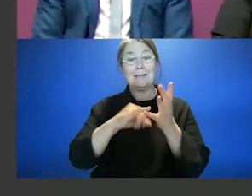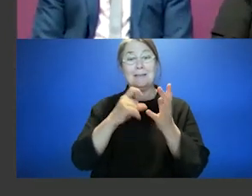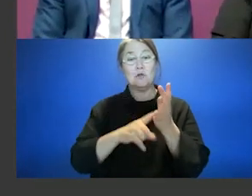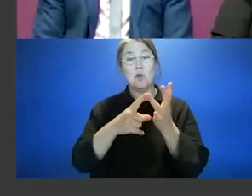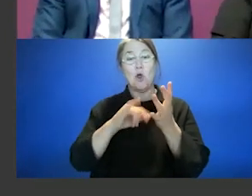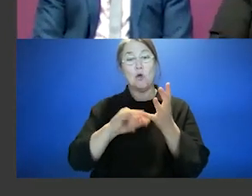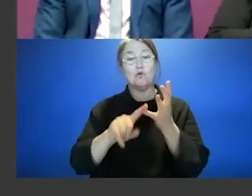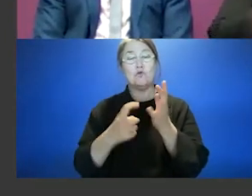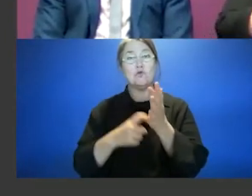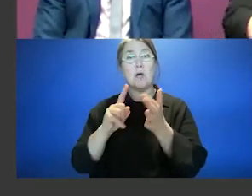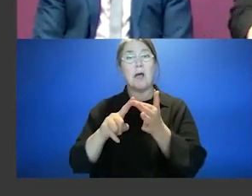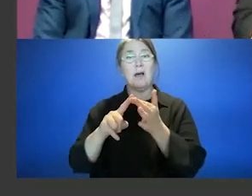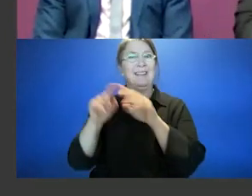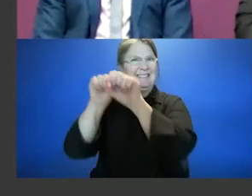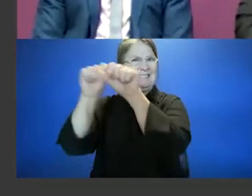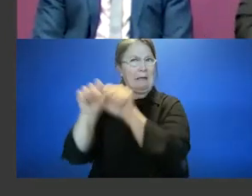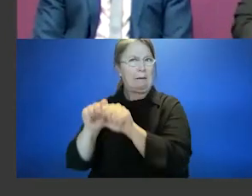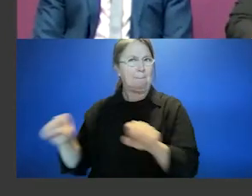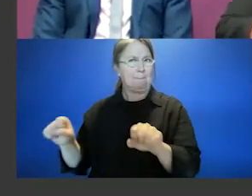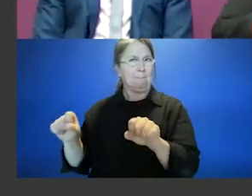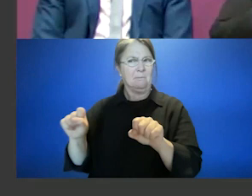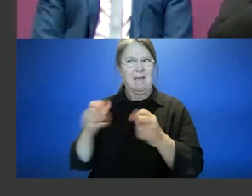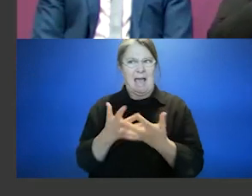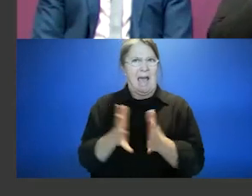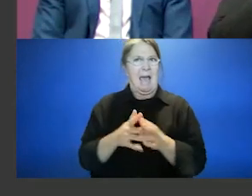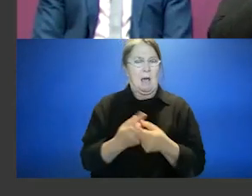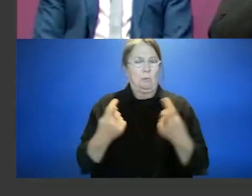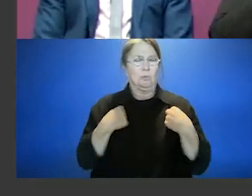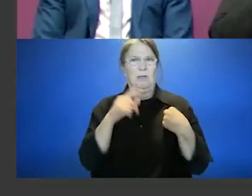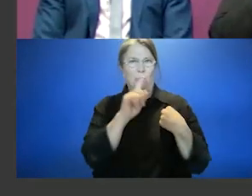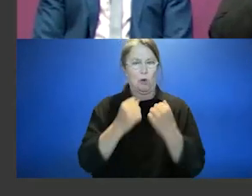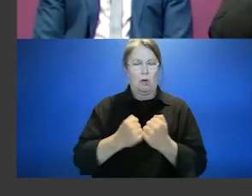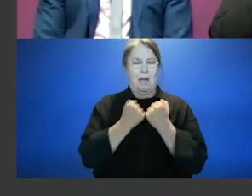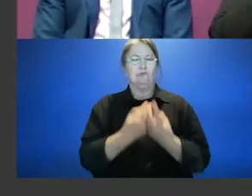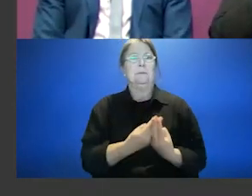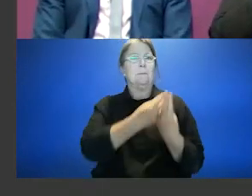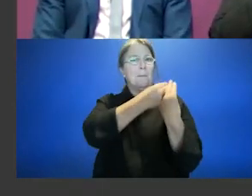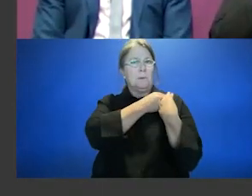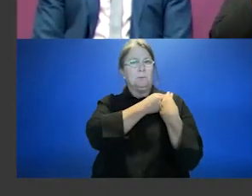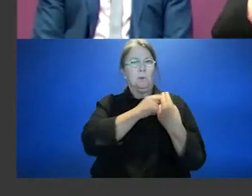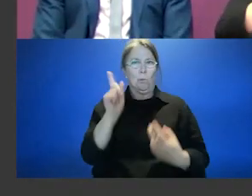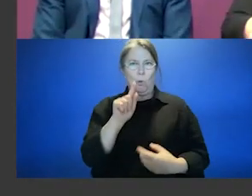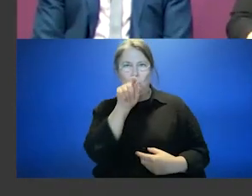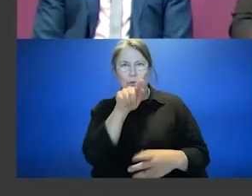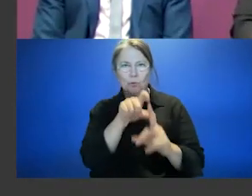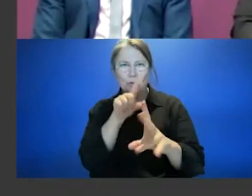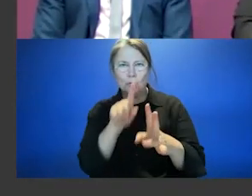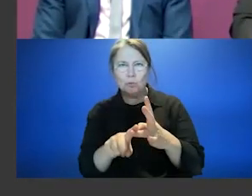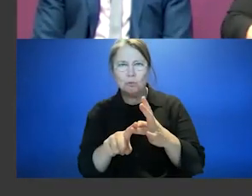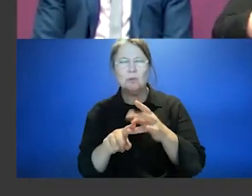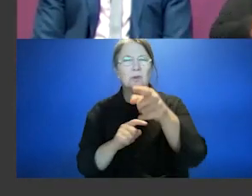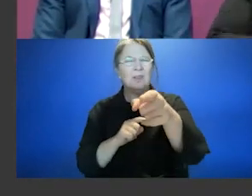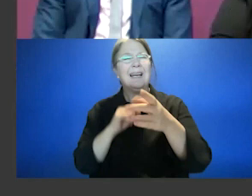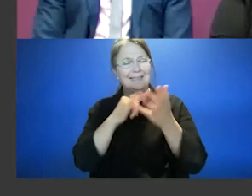are required to assess matters under that scheme. It's important to note, and I think in the presentation you touched on, Stacey, about the restrictions that come with